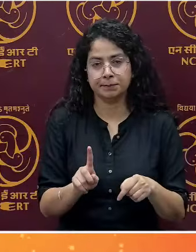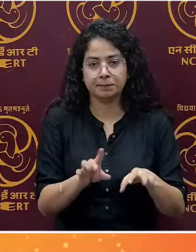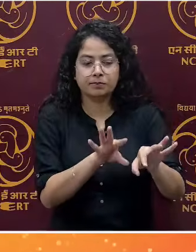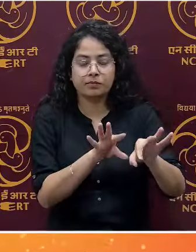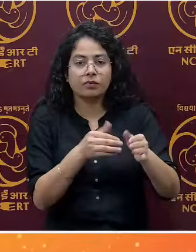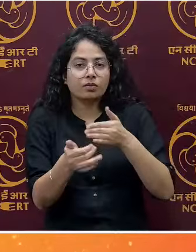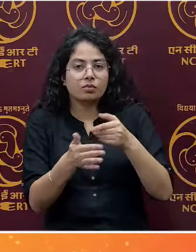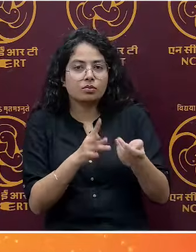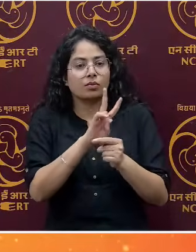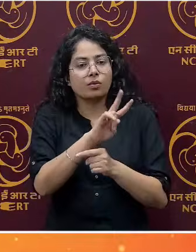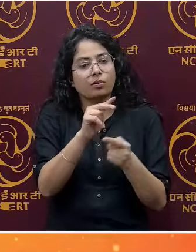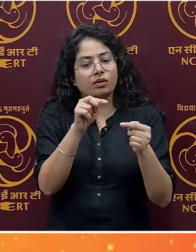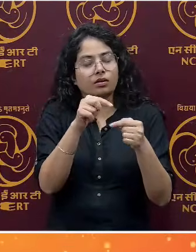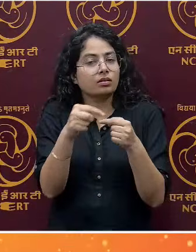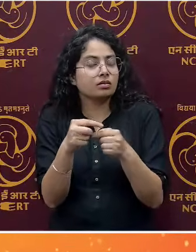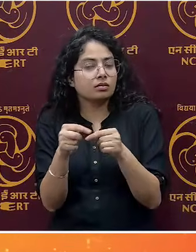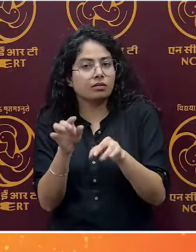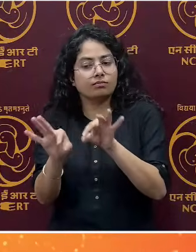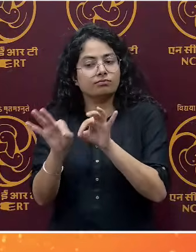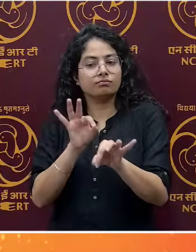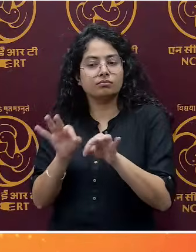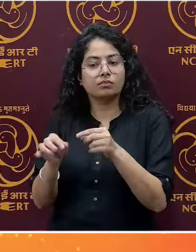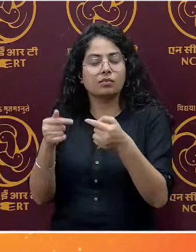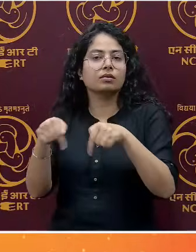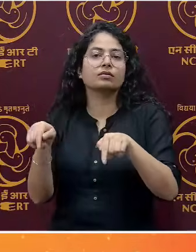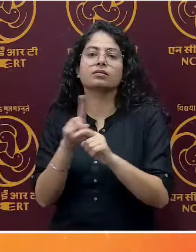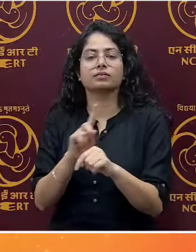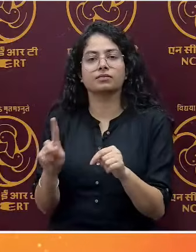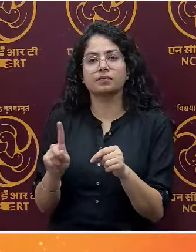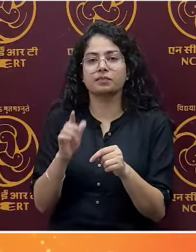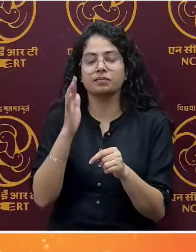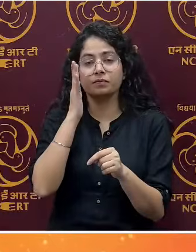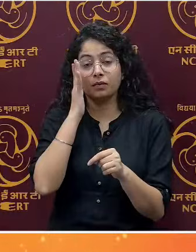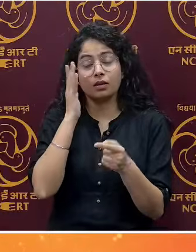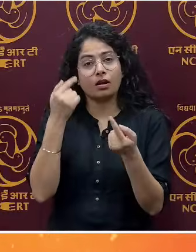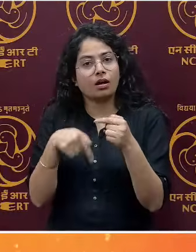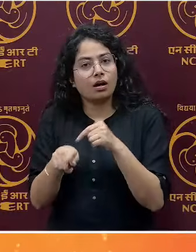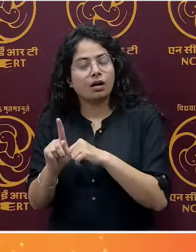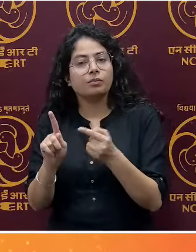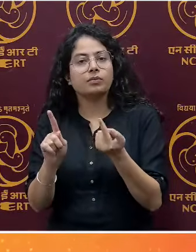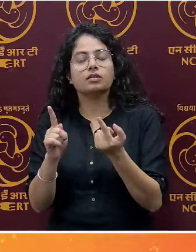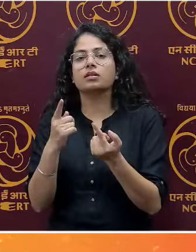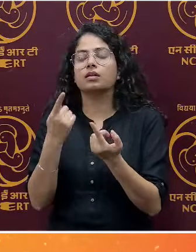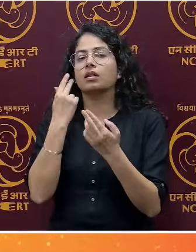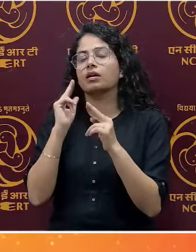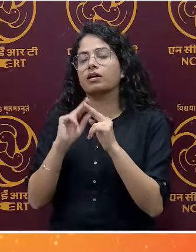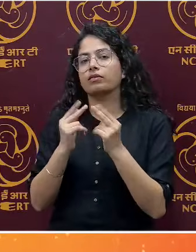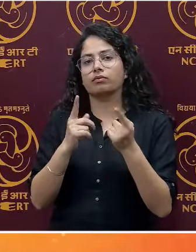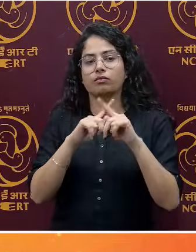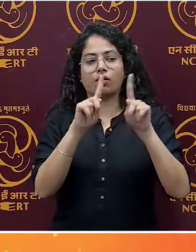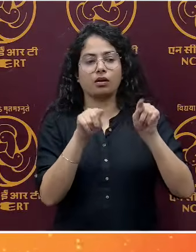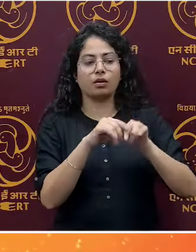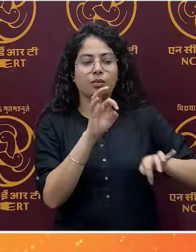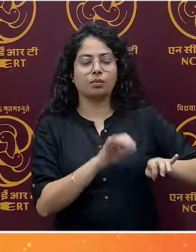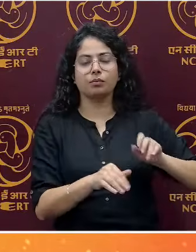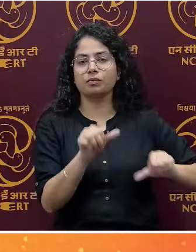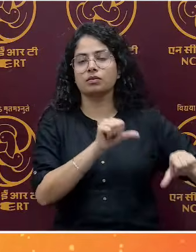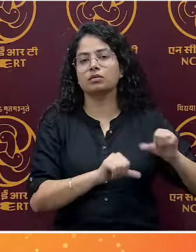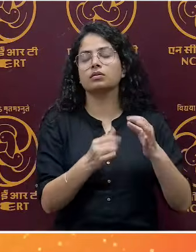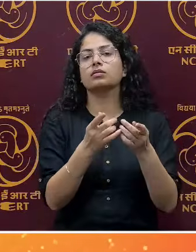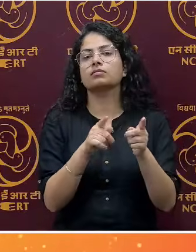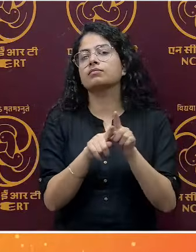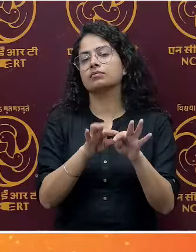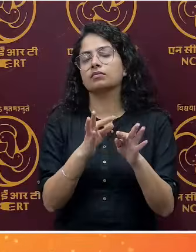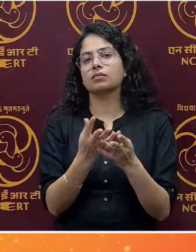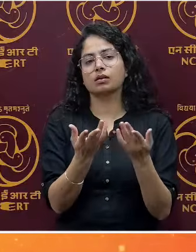the variables. Whenever you are experimenting, you can also devise your own steps, because in computer science, like mathematics,